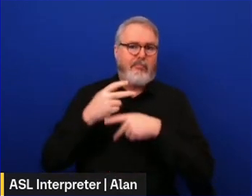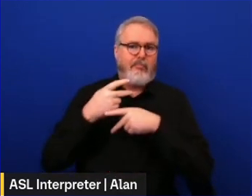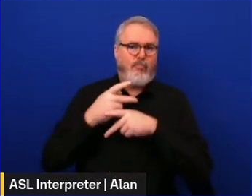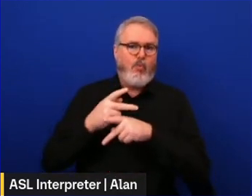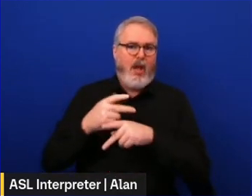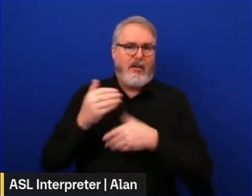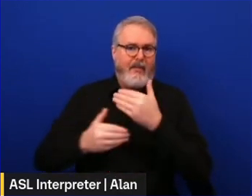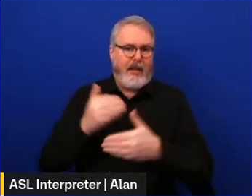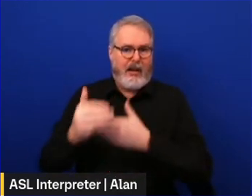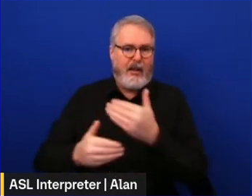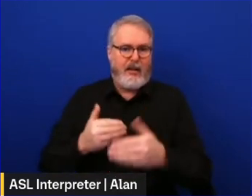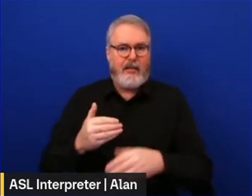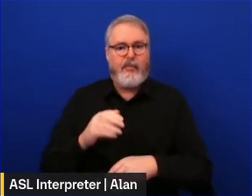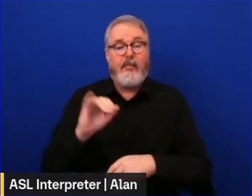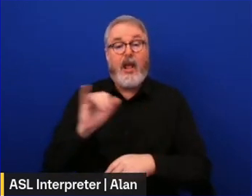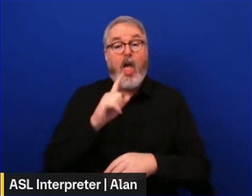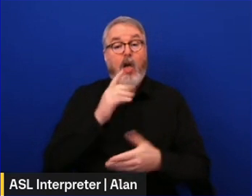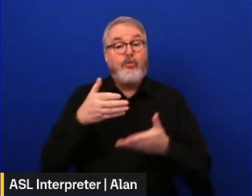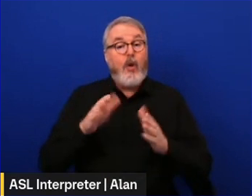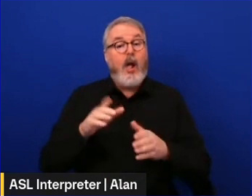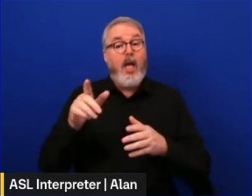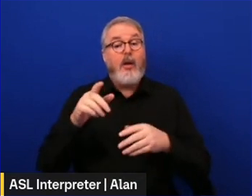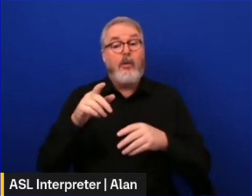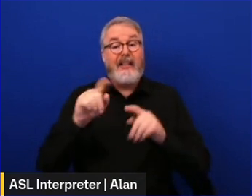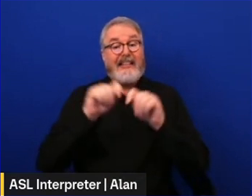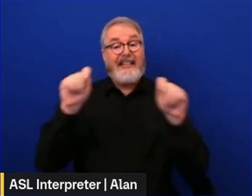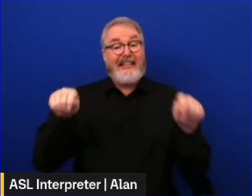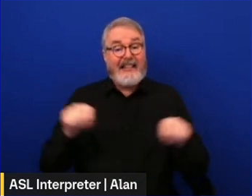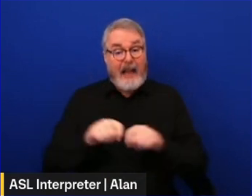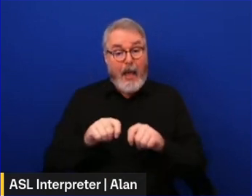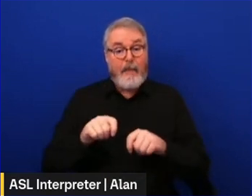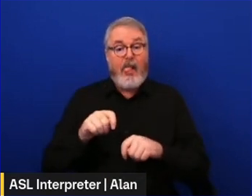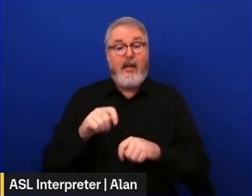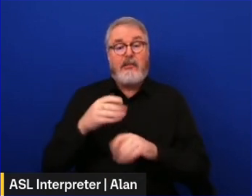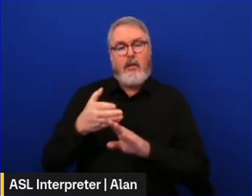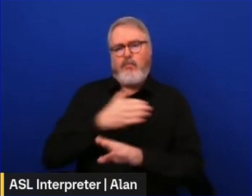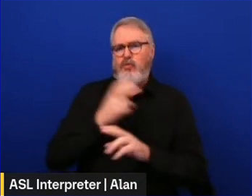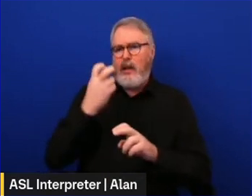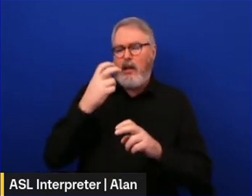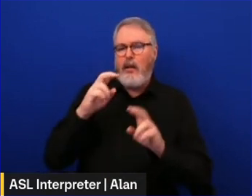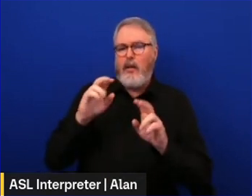pre-built templates and components, speed up deployment by leveraging